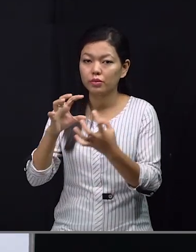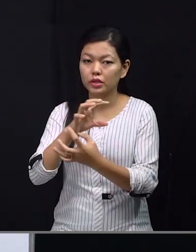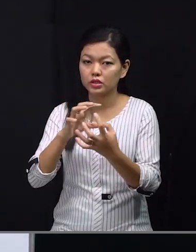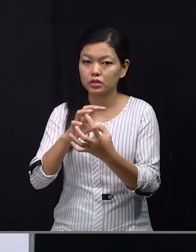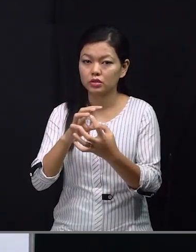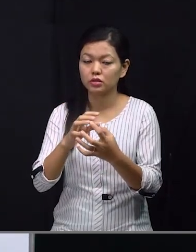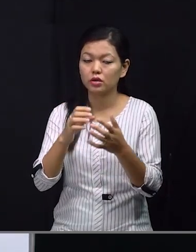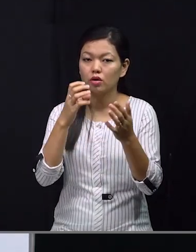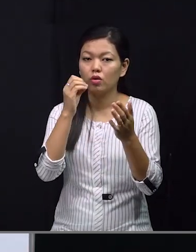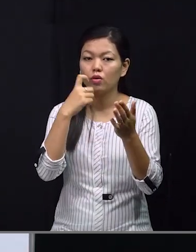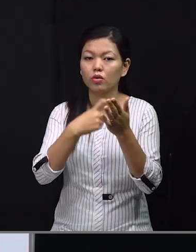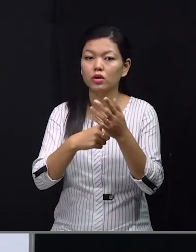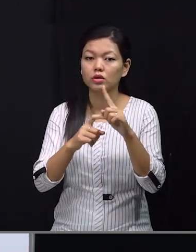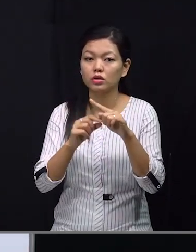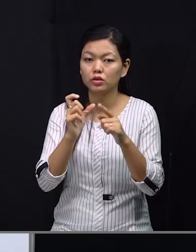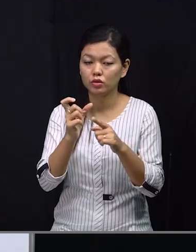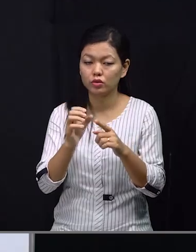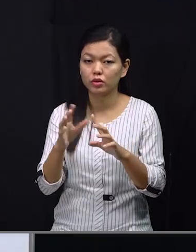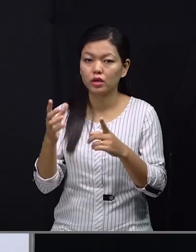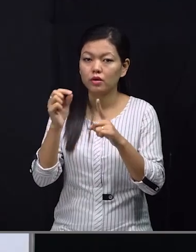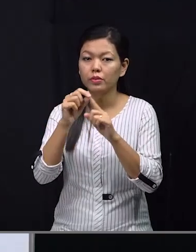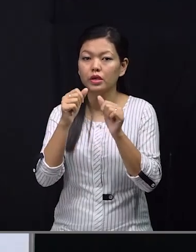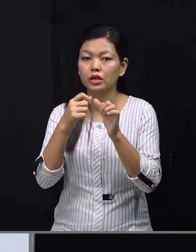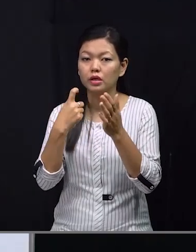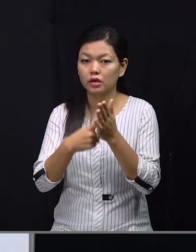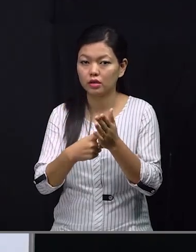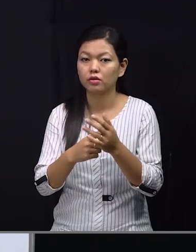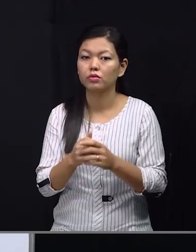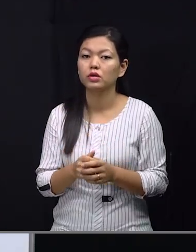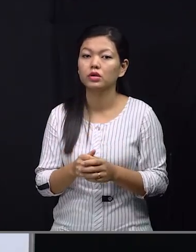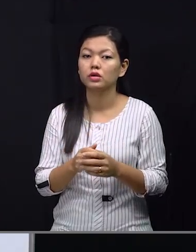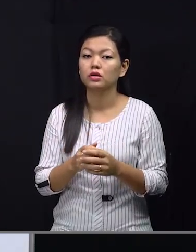substituted products. So in the case of toluene